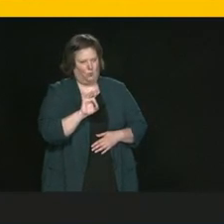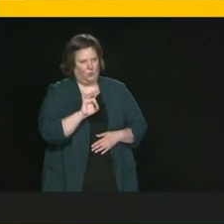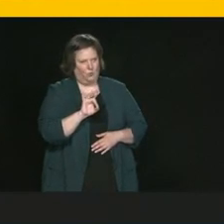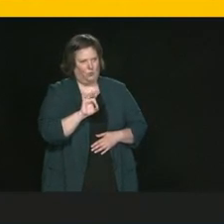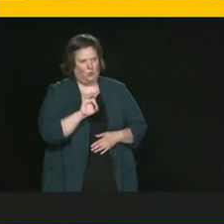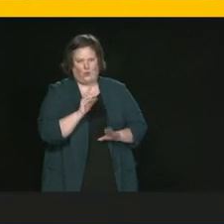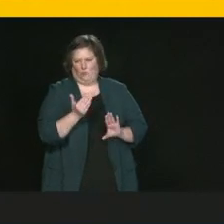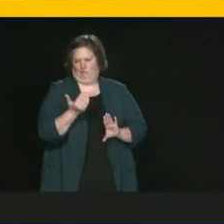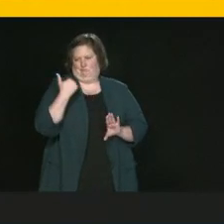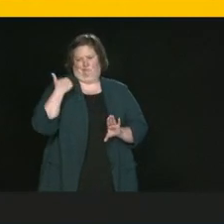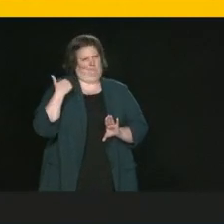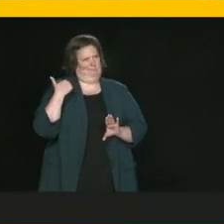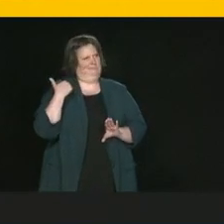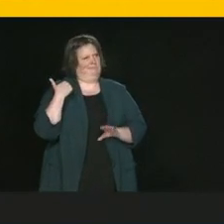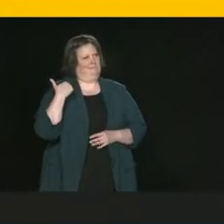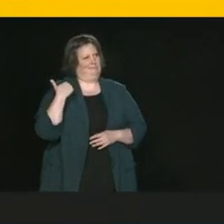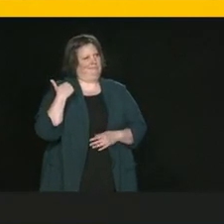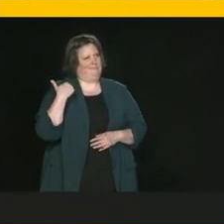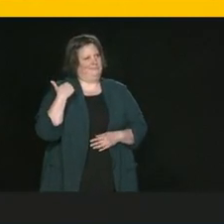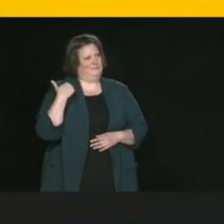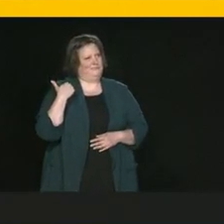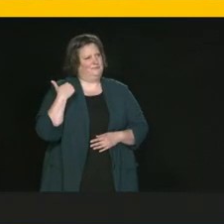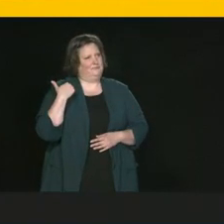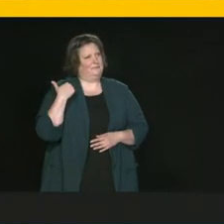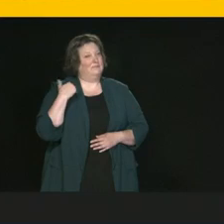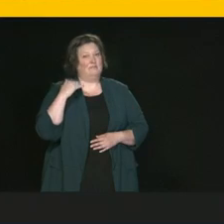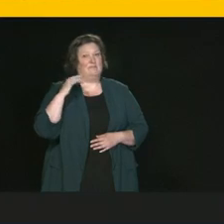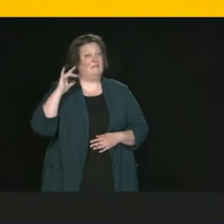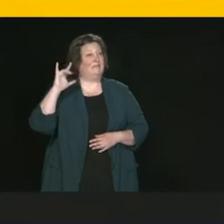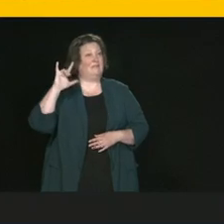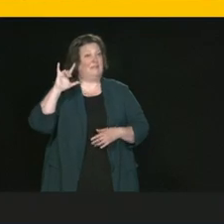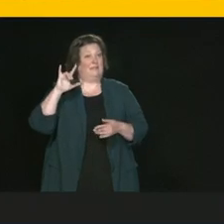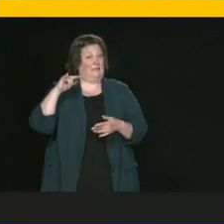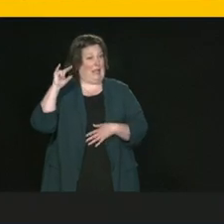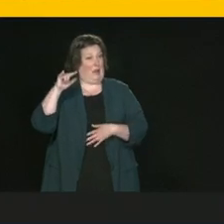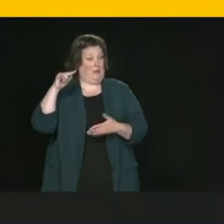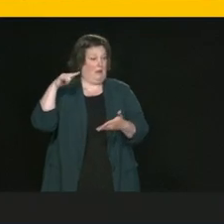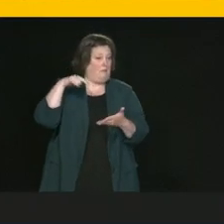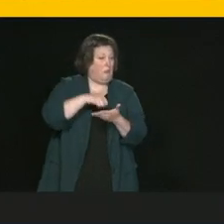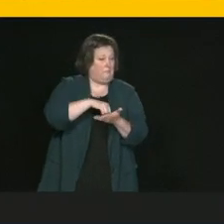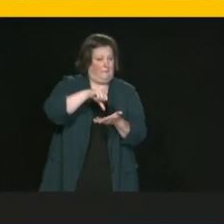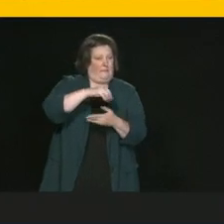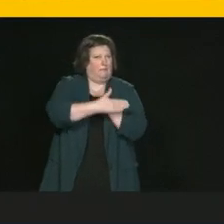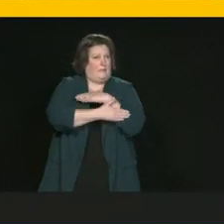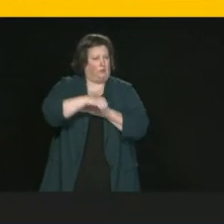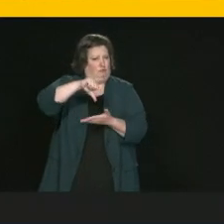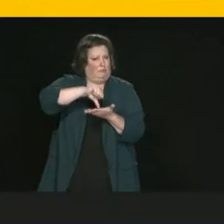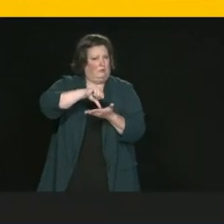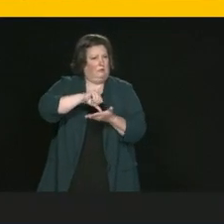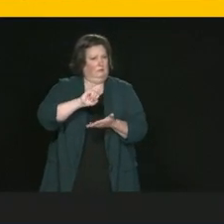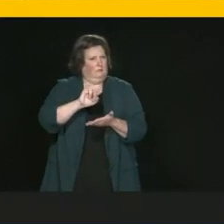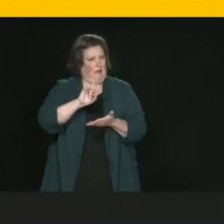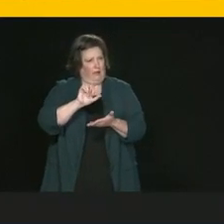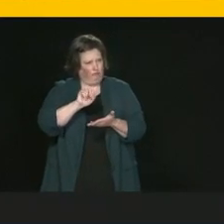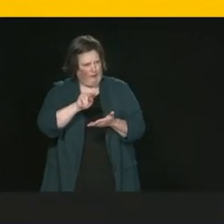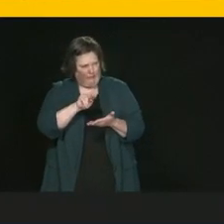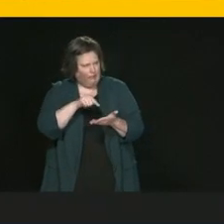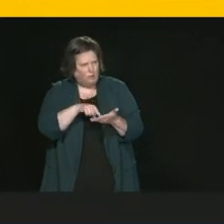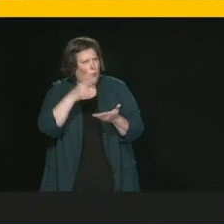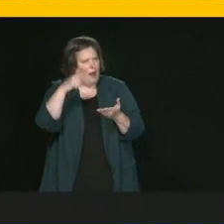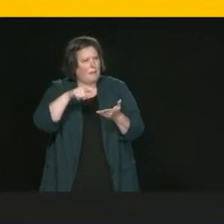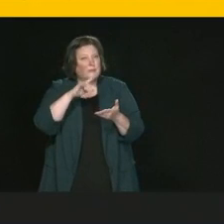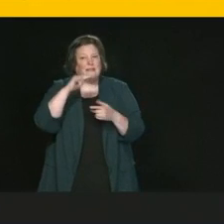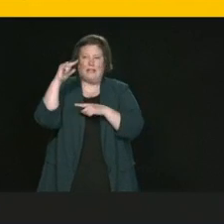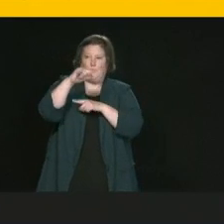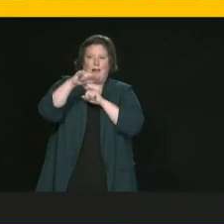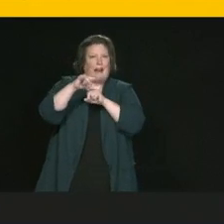many questions out there. Are the black boxes in France? And 5 months later, the families are still asking whether